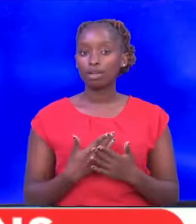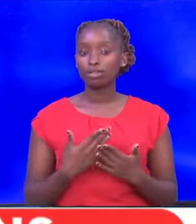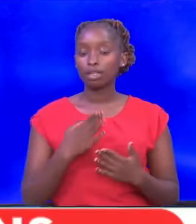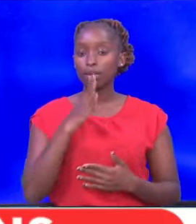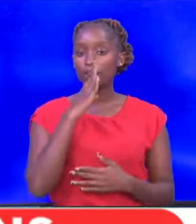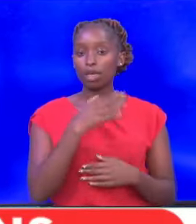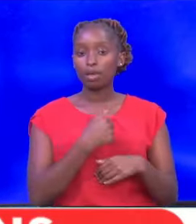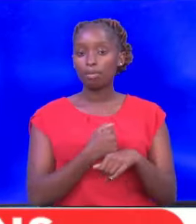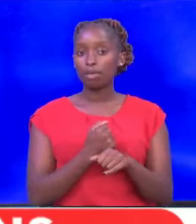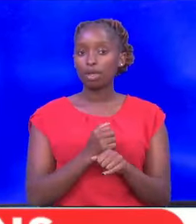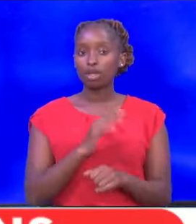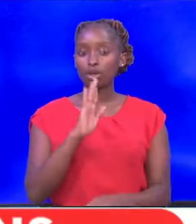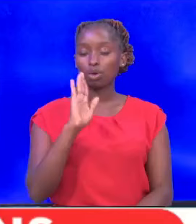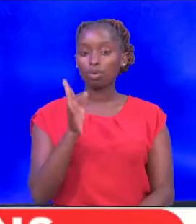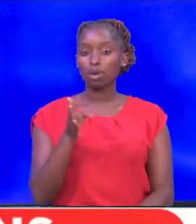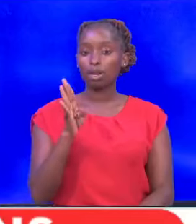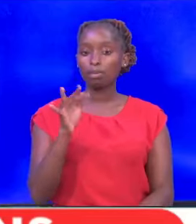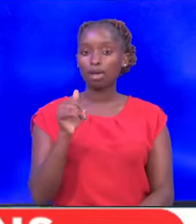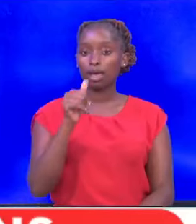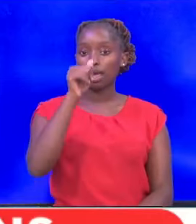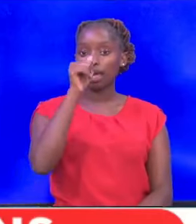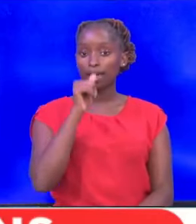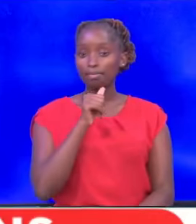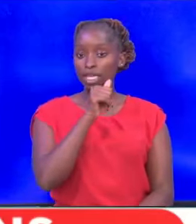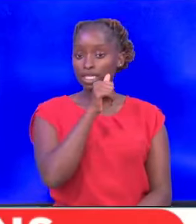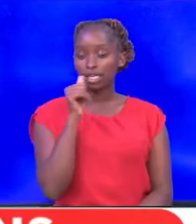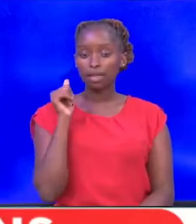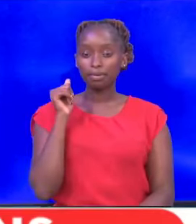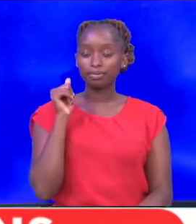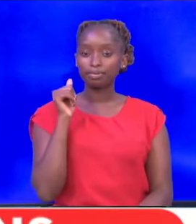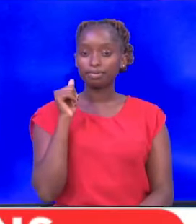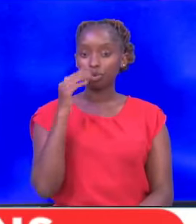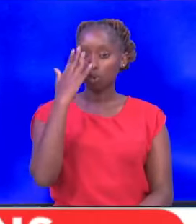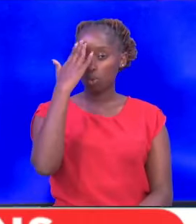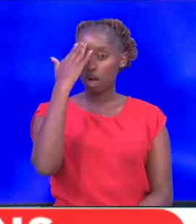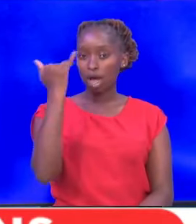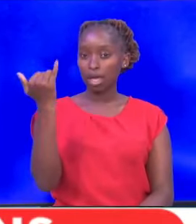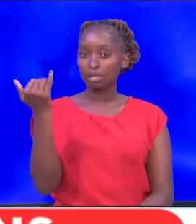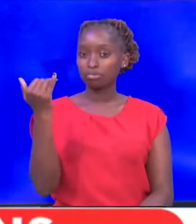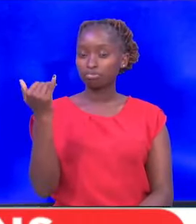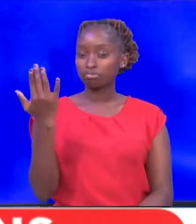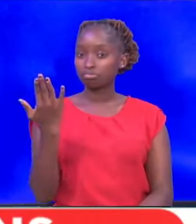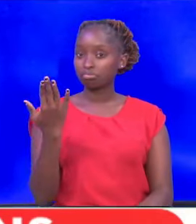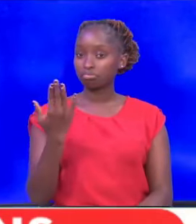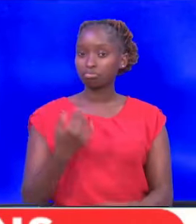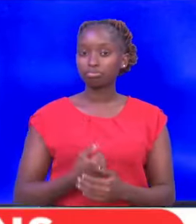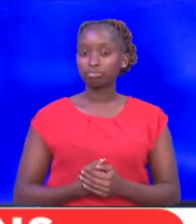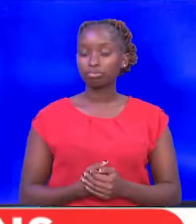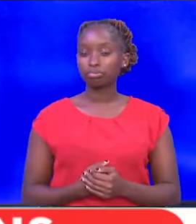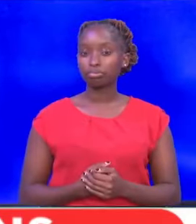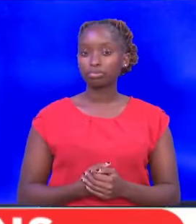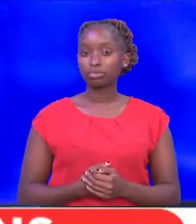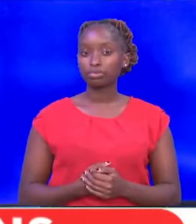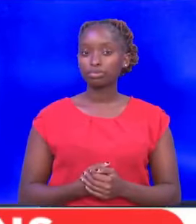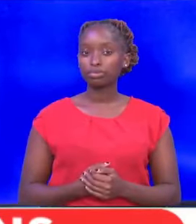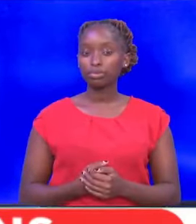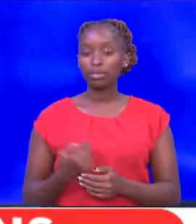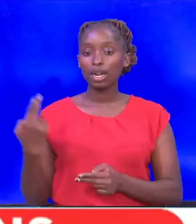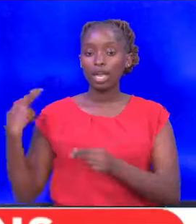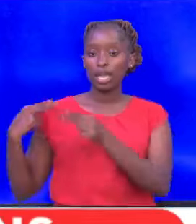conducted by the Independent Electoral Boundaries Commission because of their history of